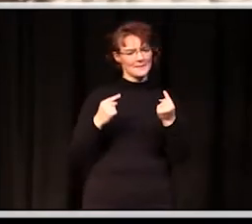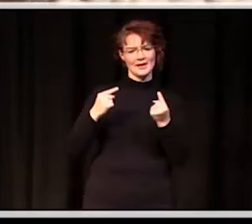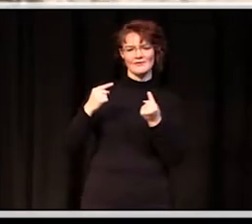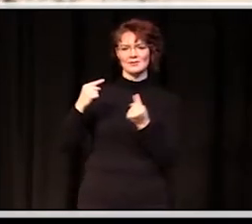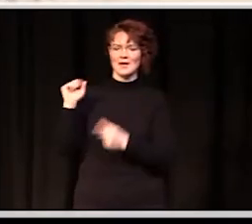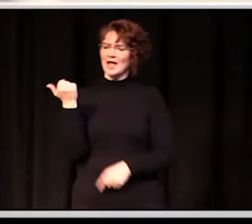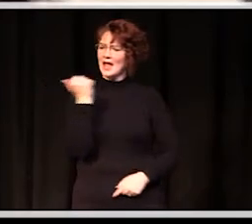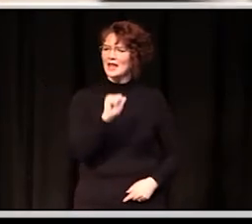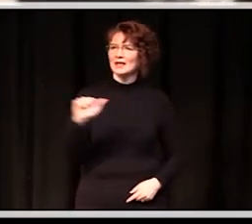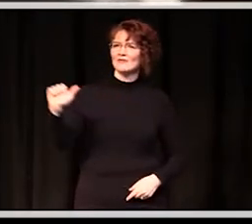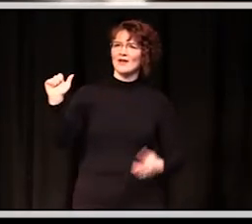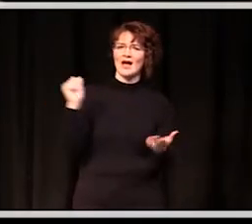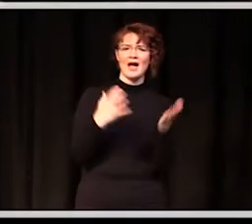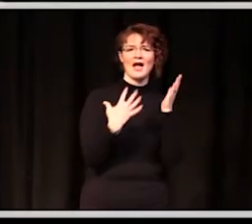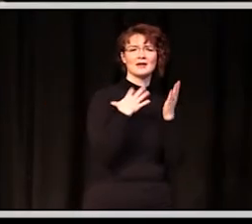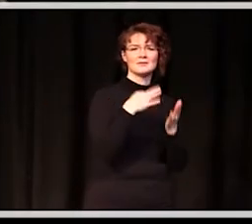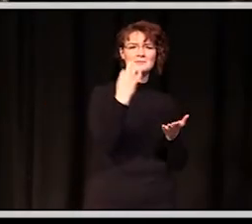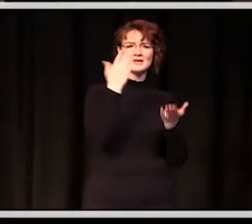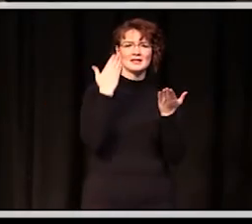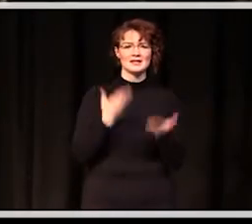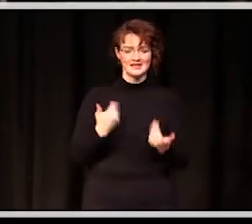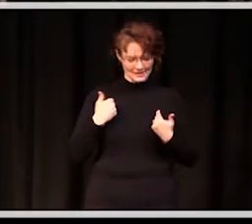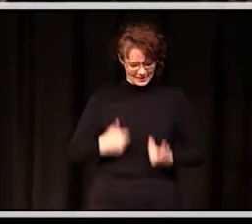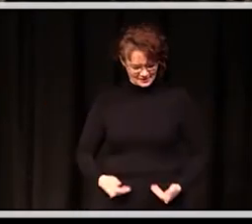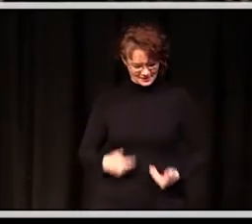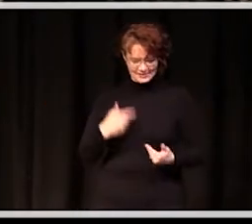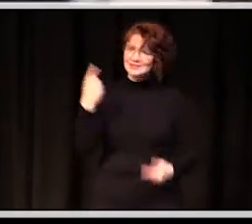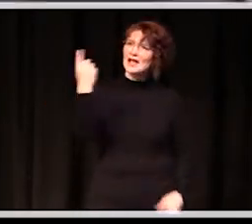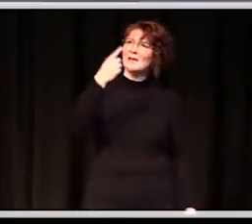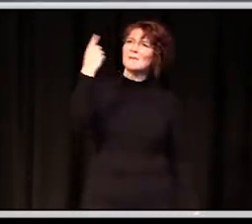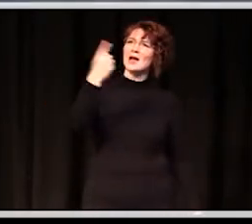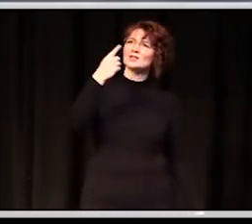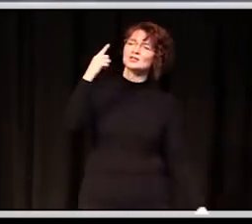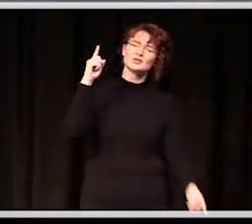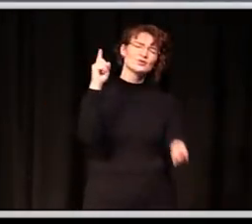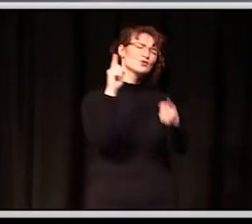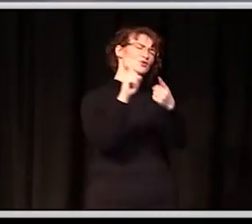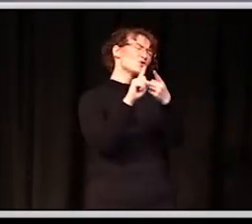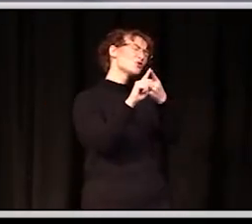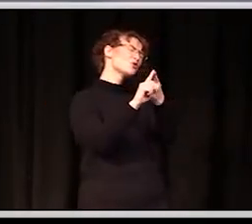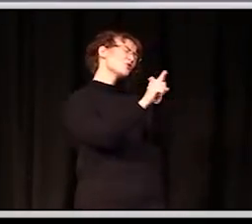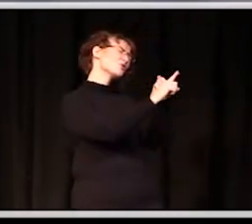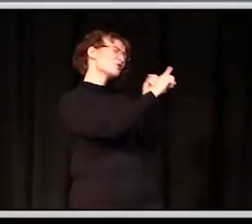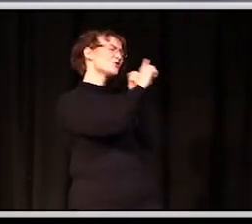Somebody, anybody find me. Somebody to.